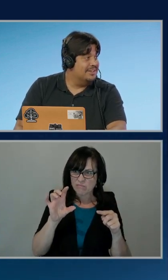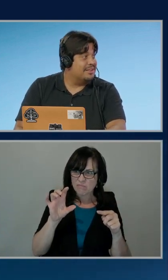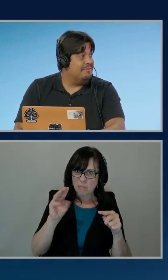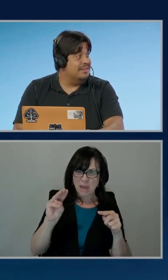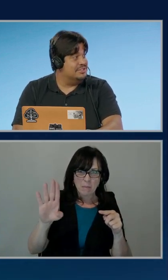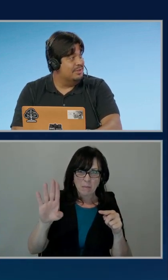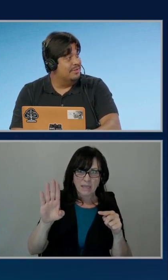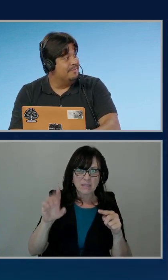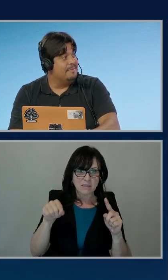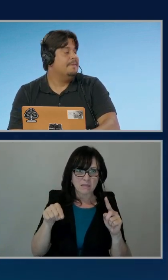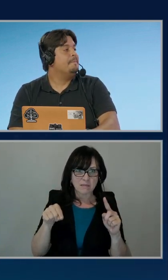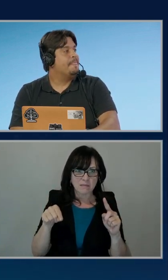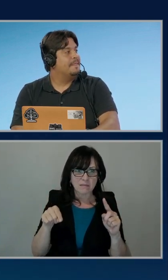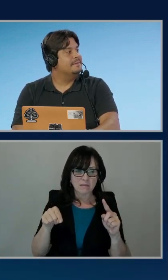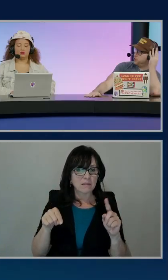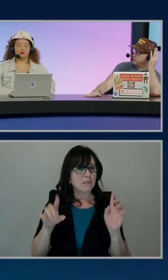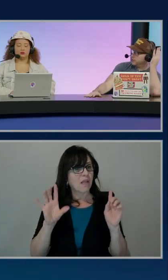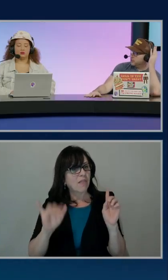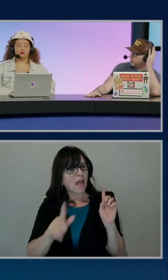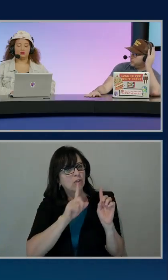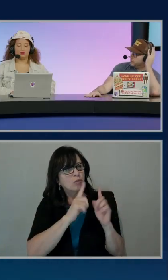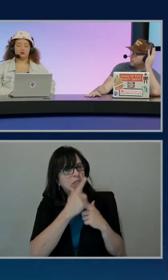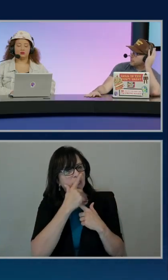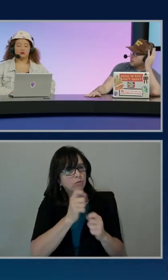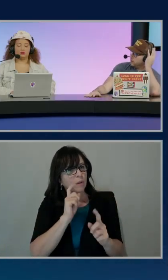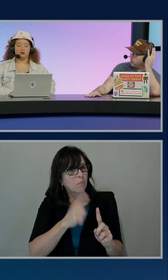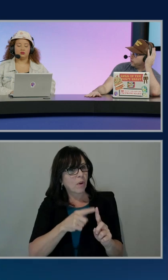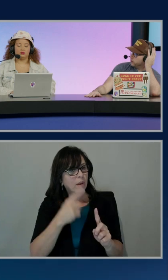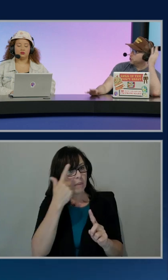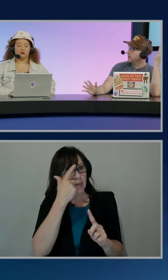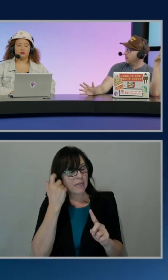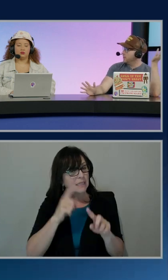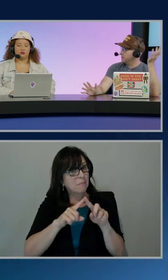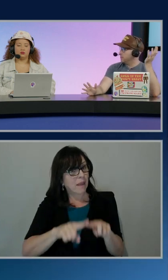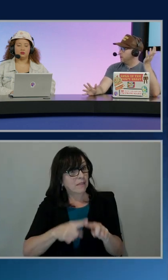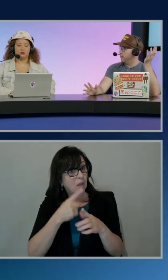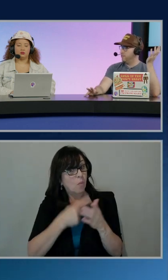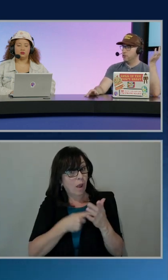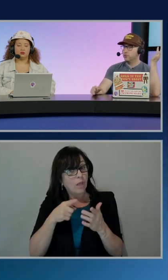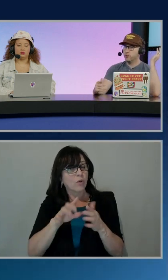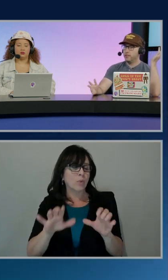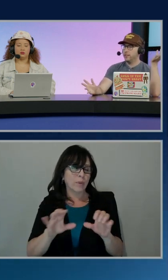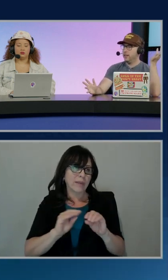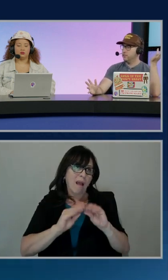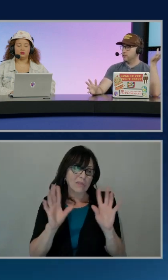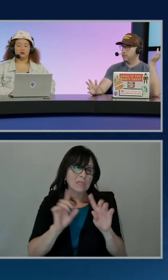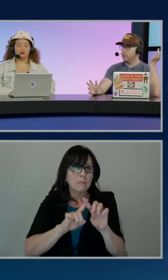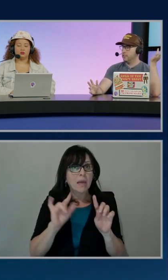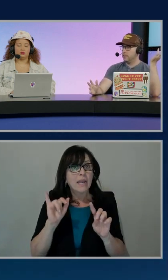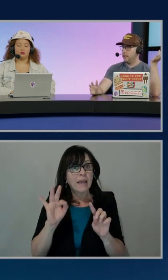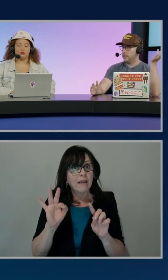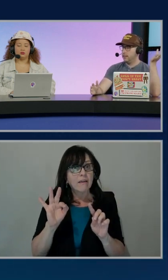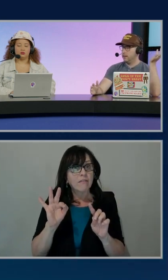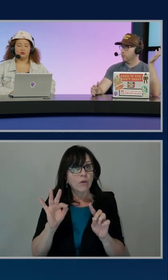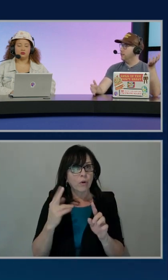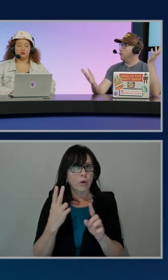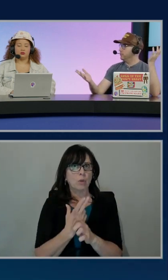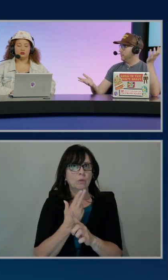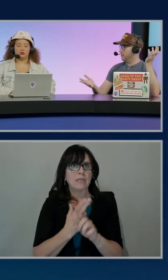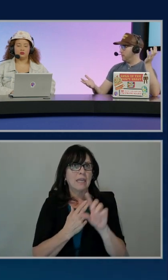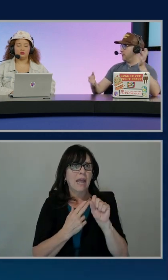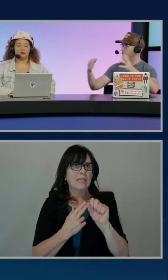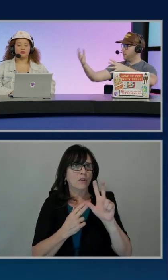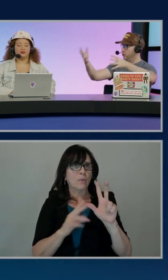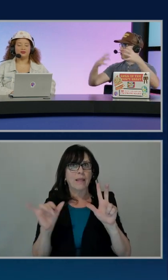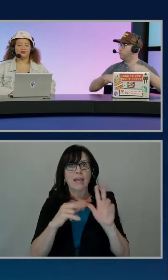megabytes. That's a really interesting point too, because it depends on what you're doing, obviously. But if you're treating S3 as like a